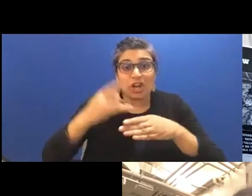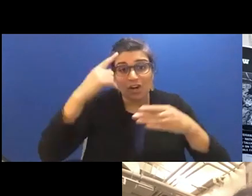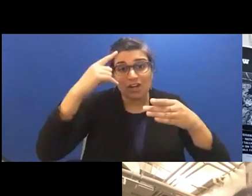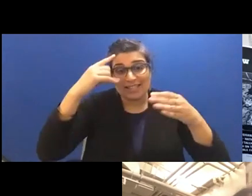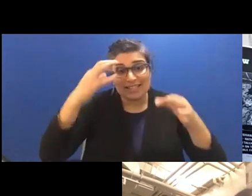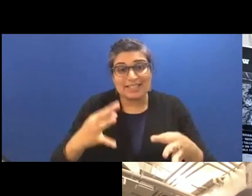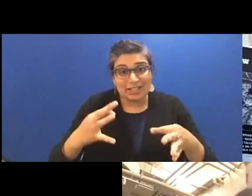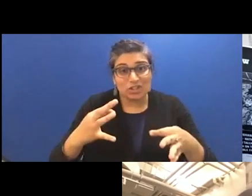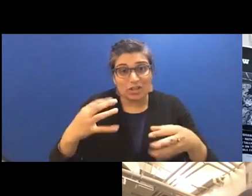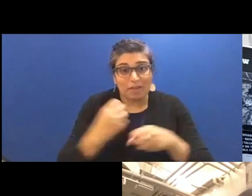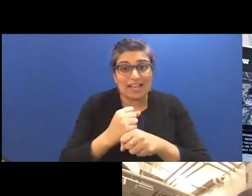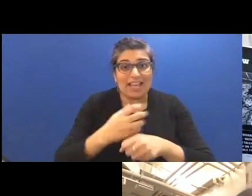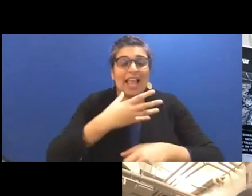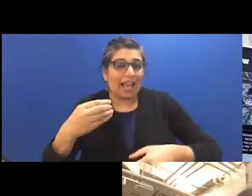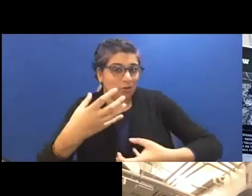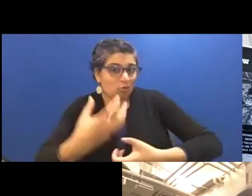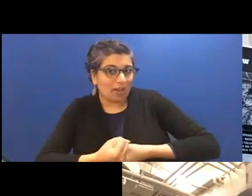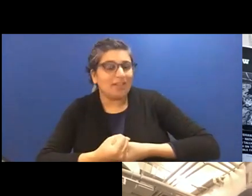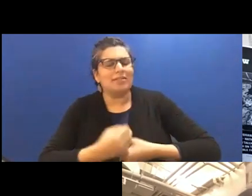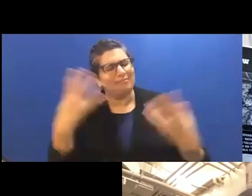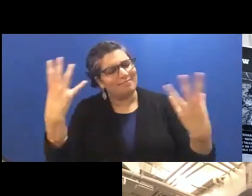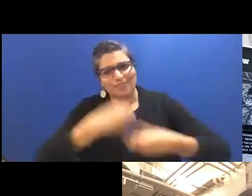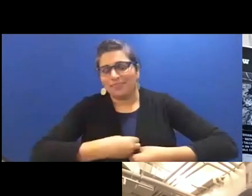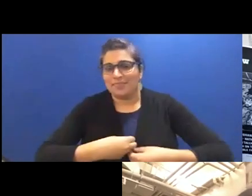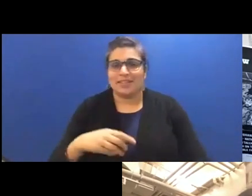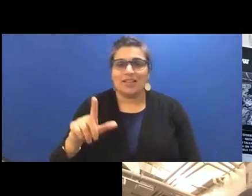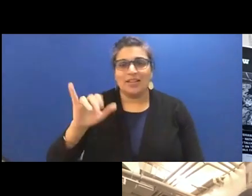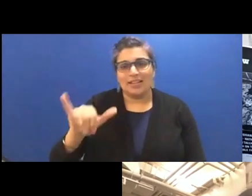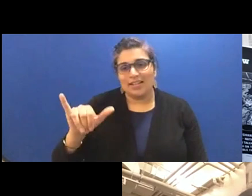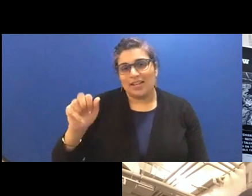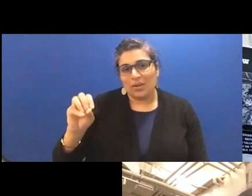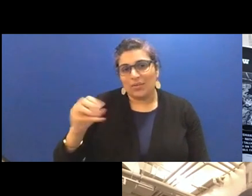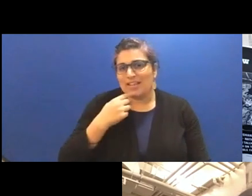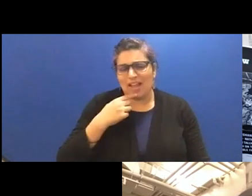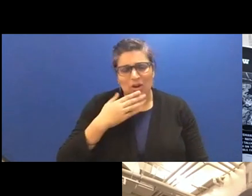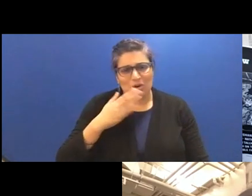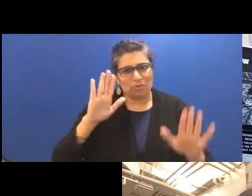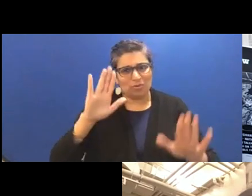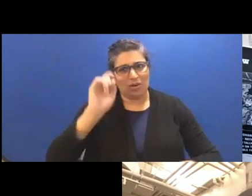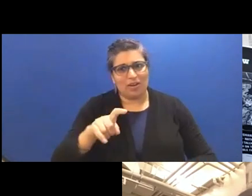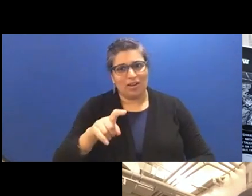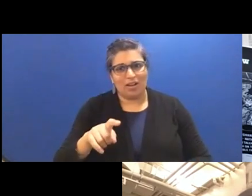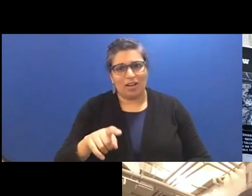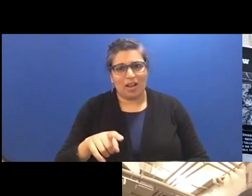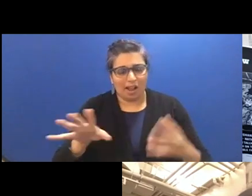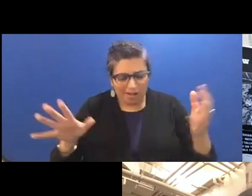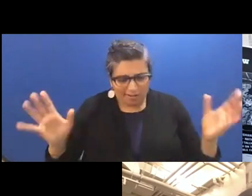beautiful. And just also reading out in the chat, Lucy Yao saying, what a great question. I realize that